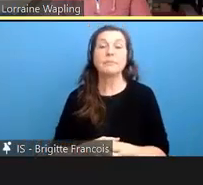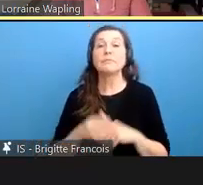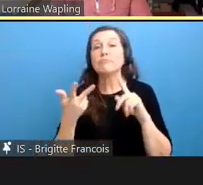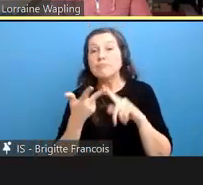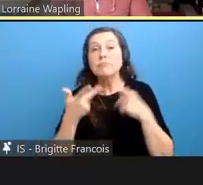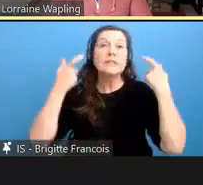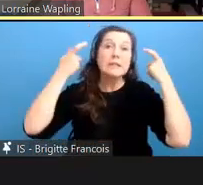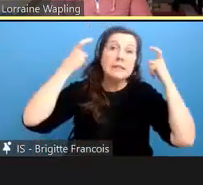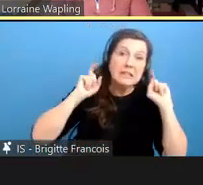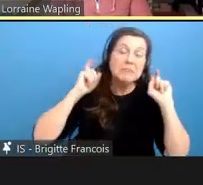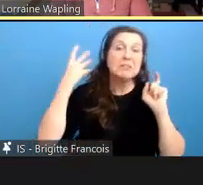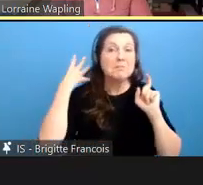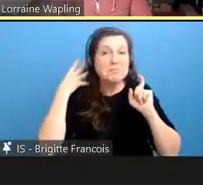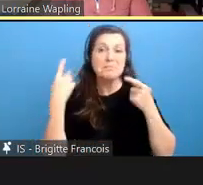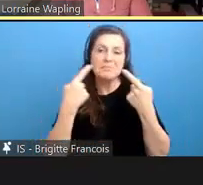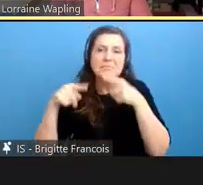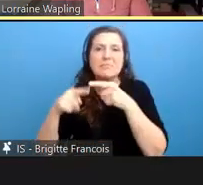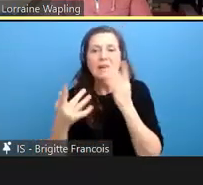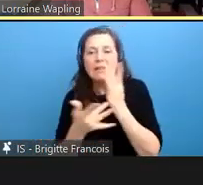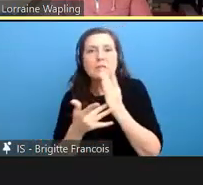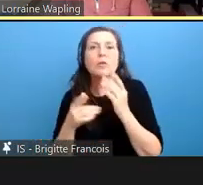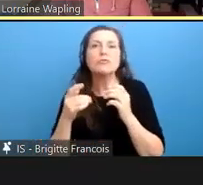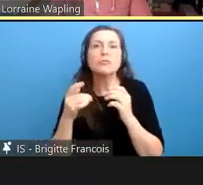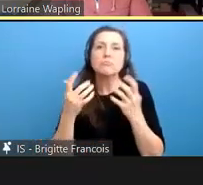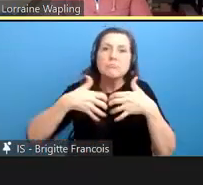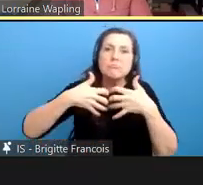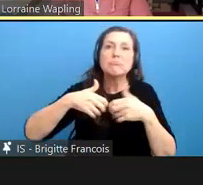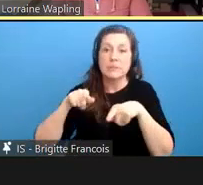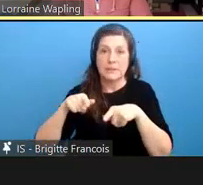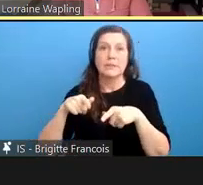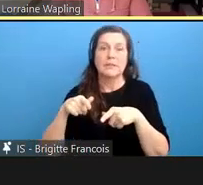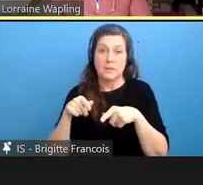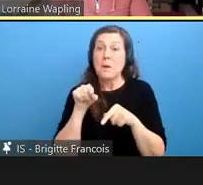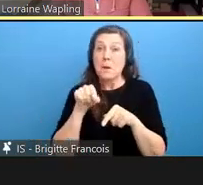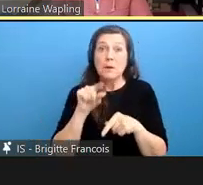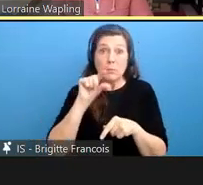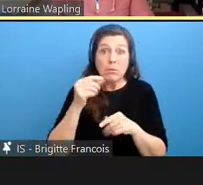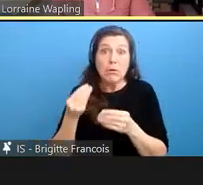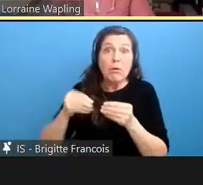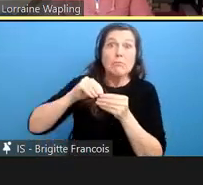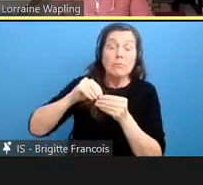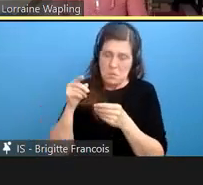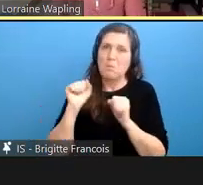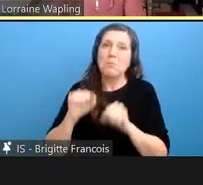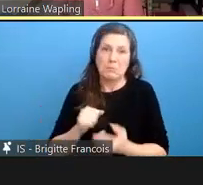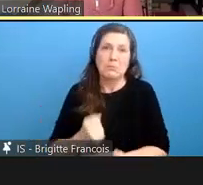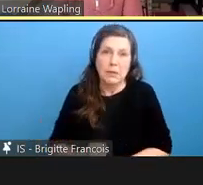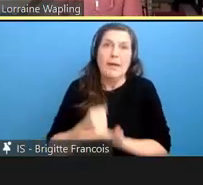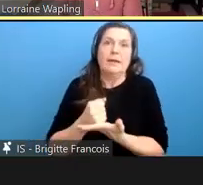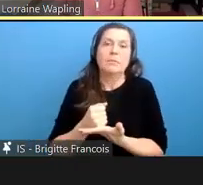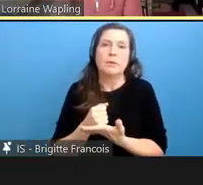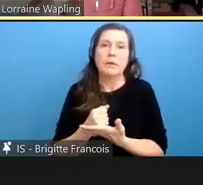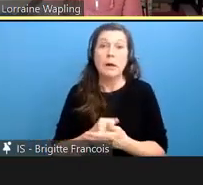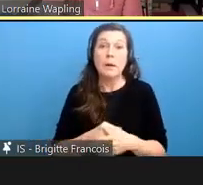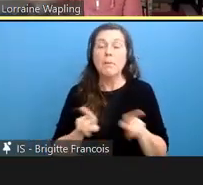technology and ongoing support can make a difference for many deaf children, but it mustn't be a